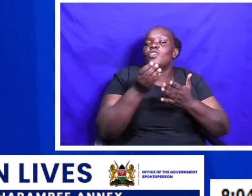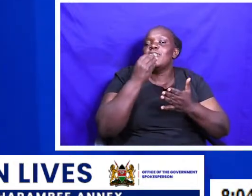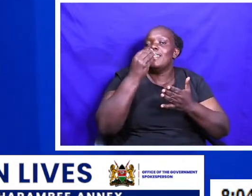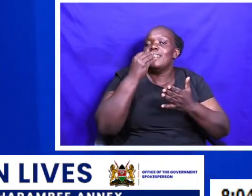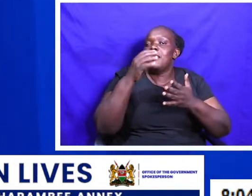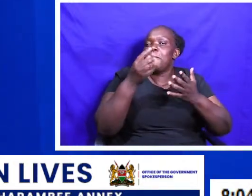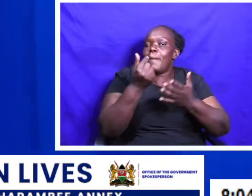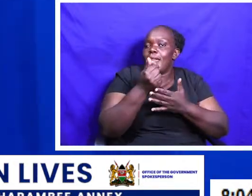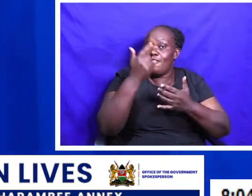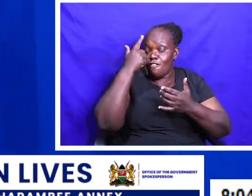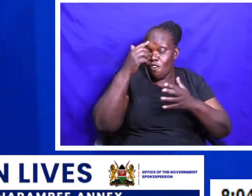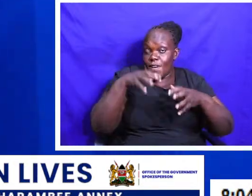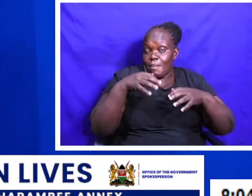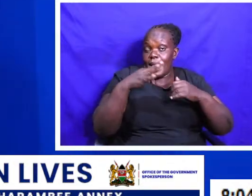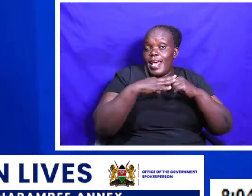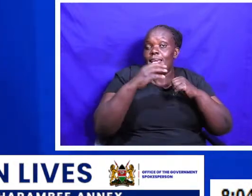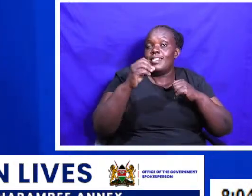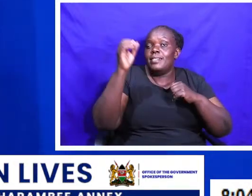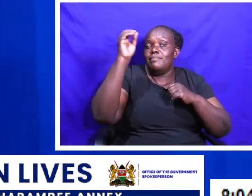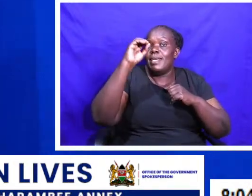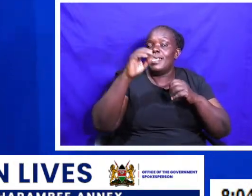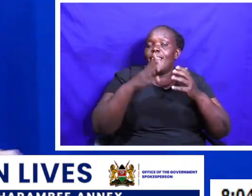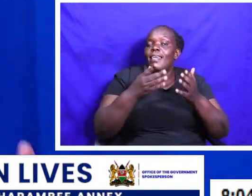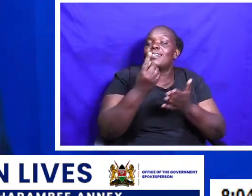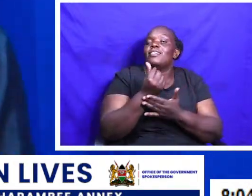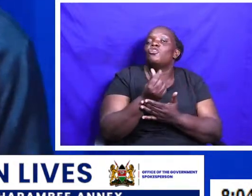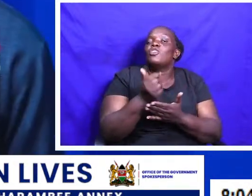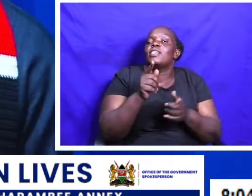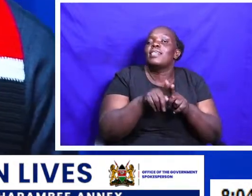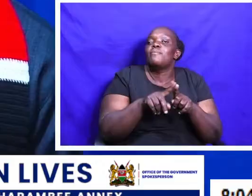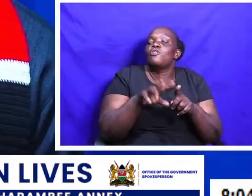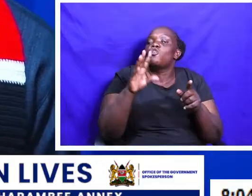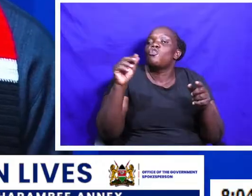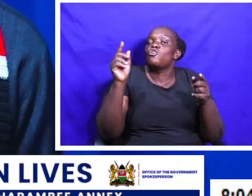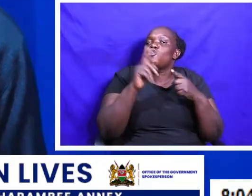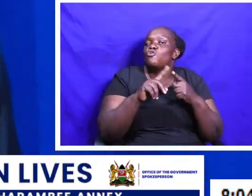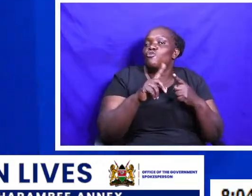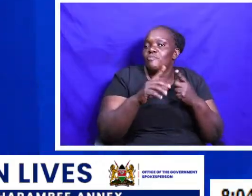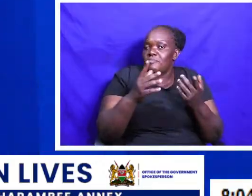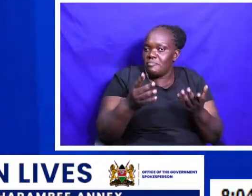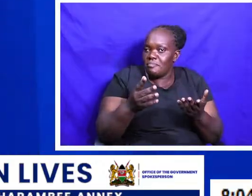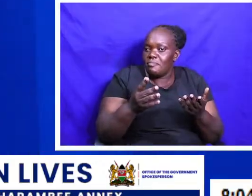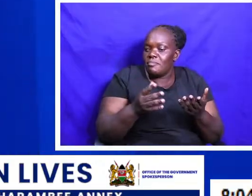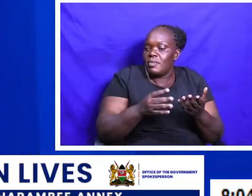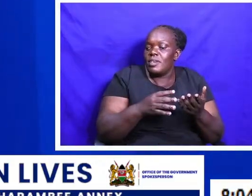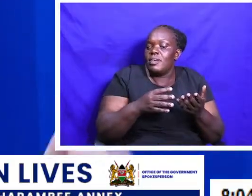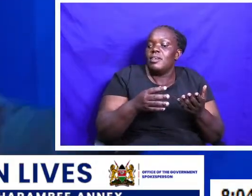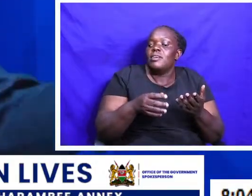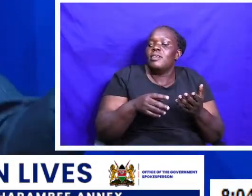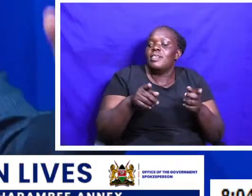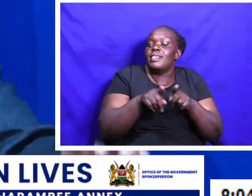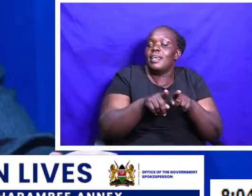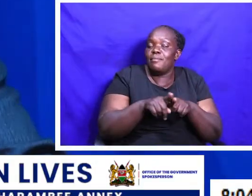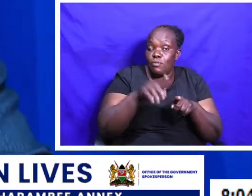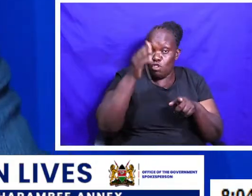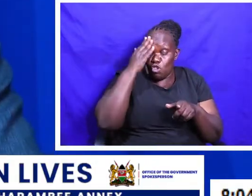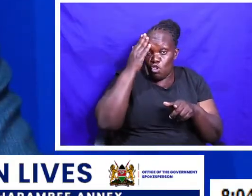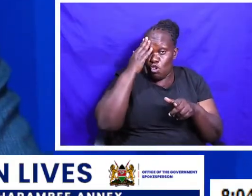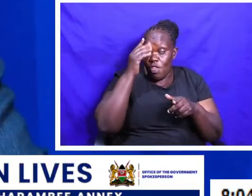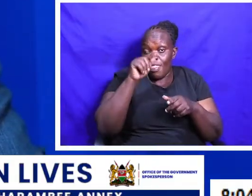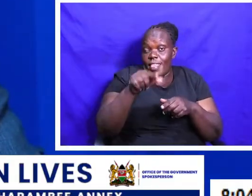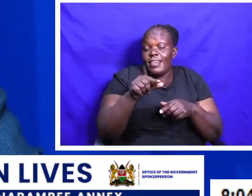mkulima. 80% of these, resources, they are going to, to farmers. Did you also know